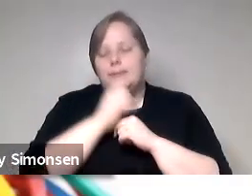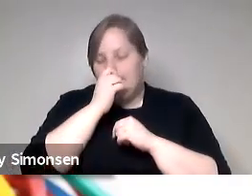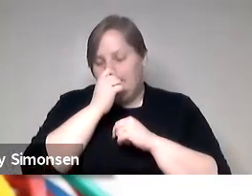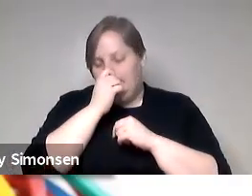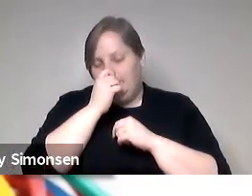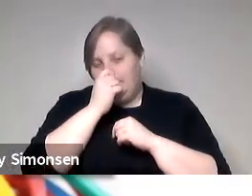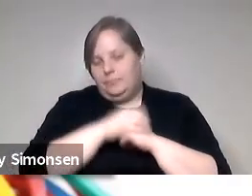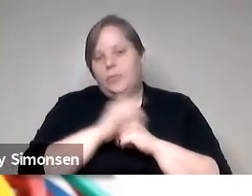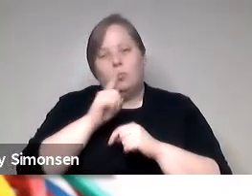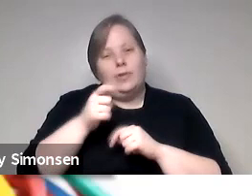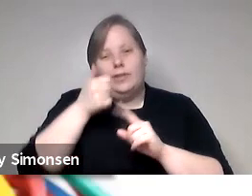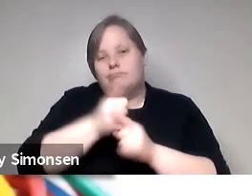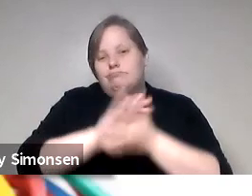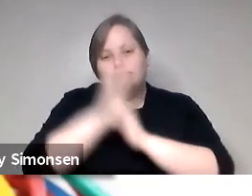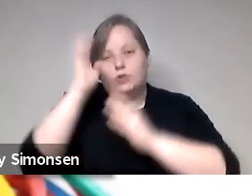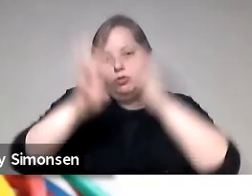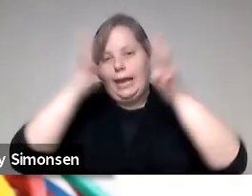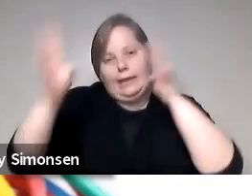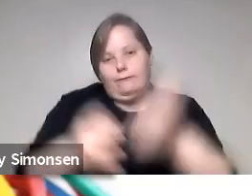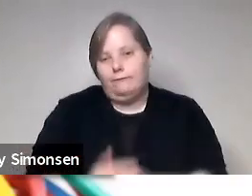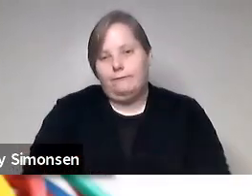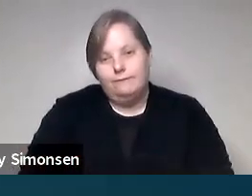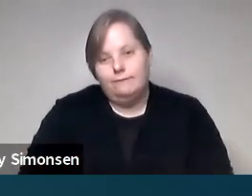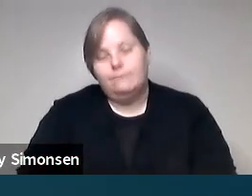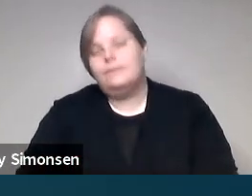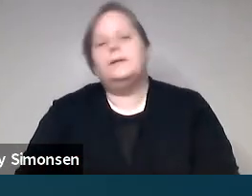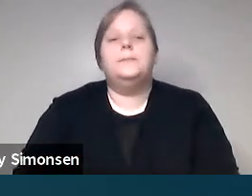really just be creative with them.